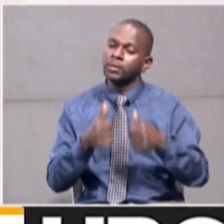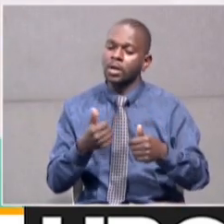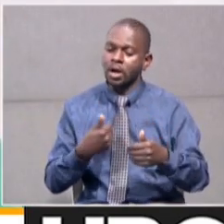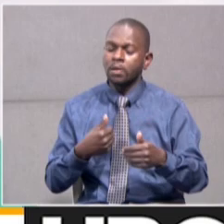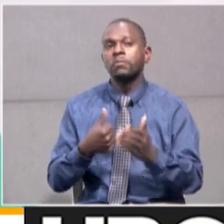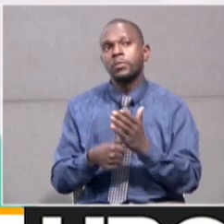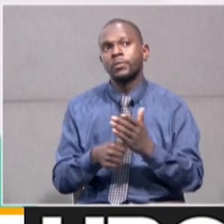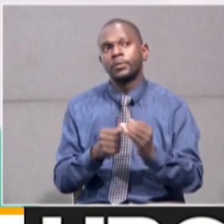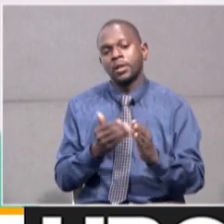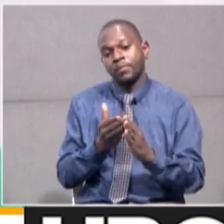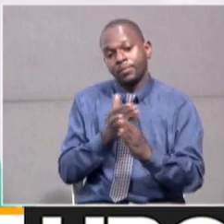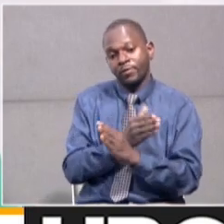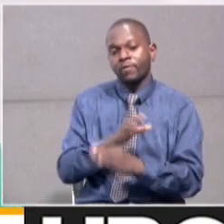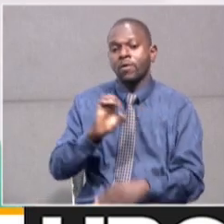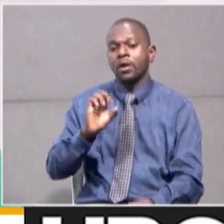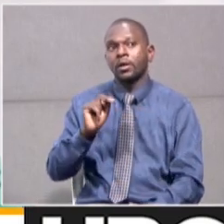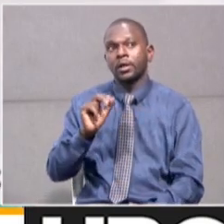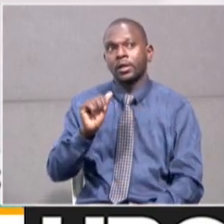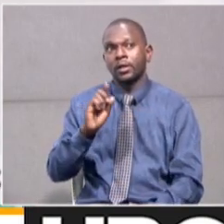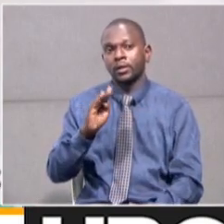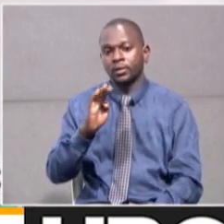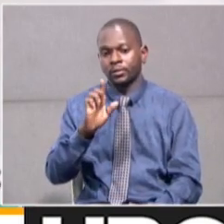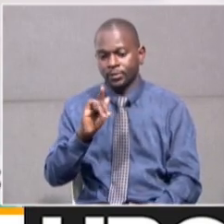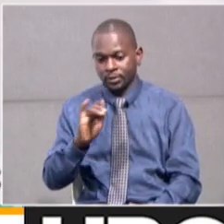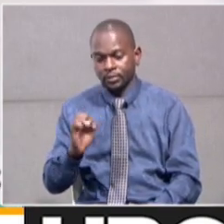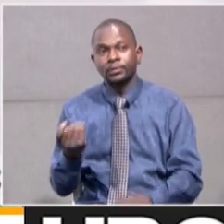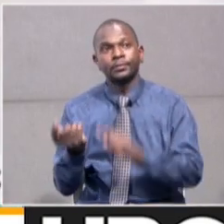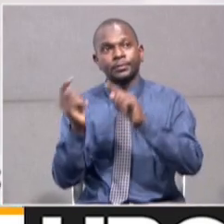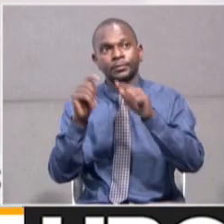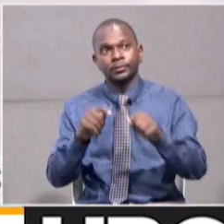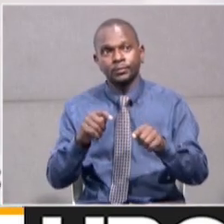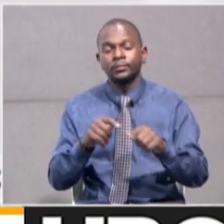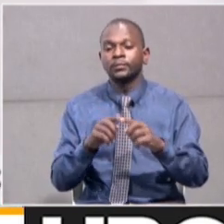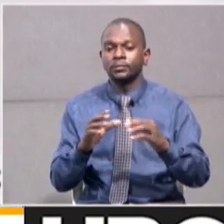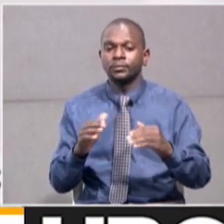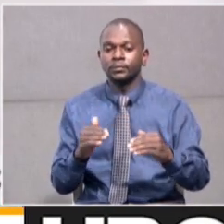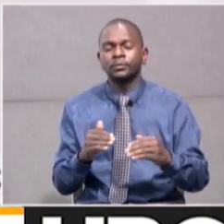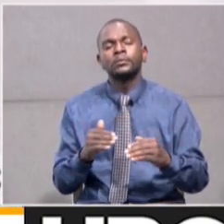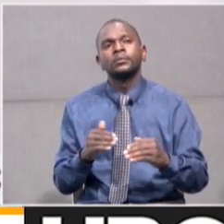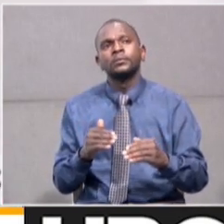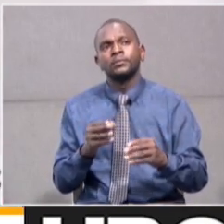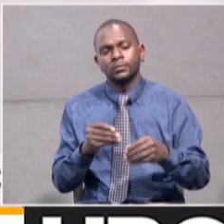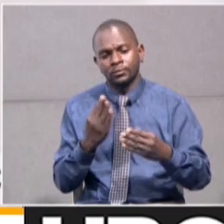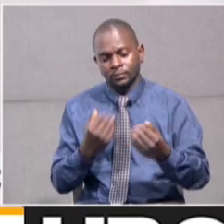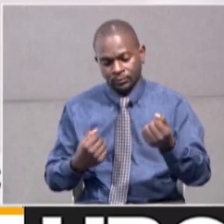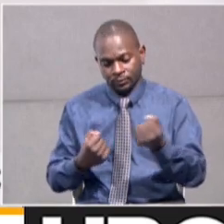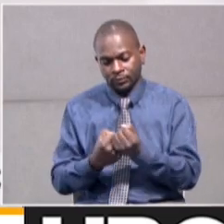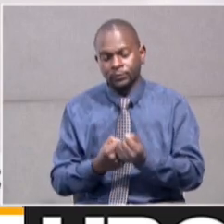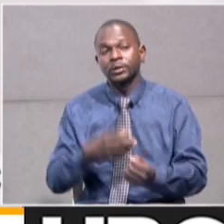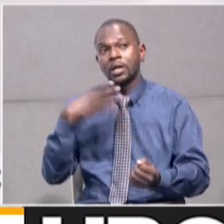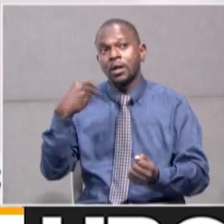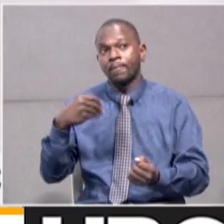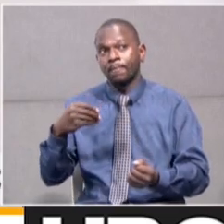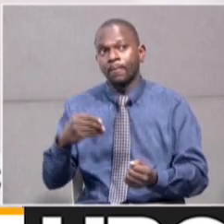issues. Before Enabel came in to support us with the solar system, generally we used to have difficulties with supporting the machines